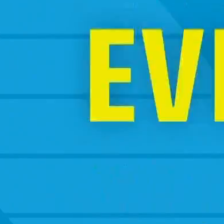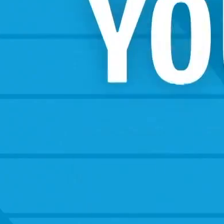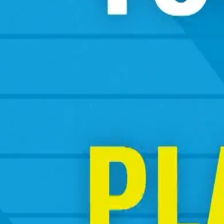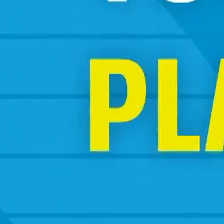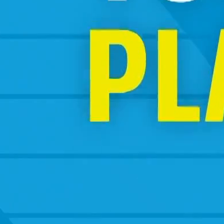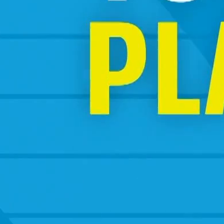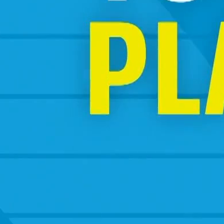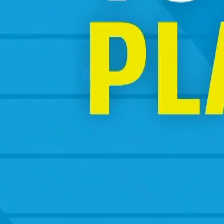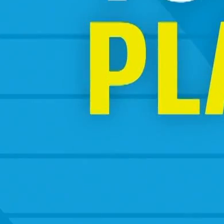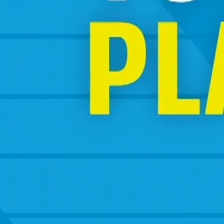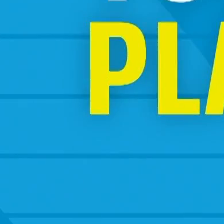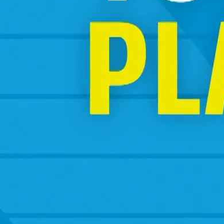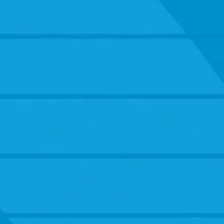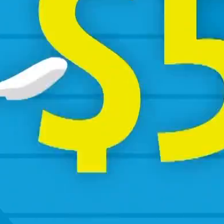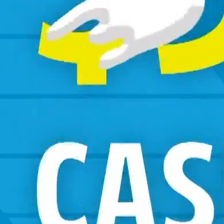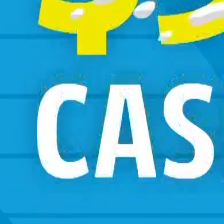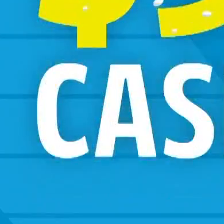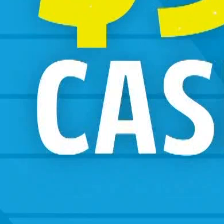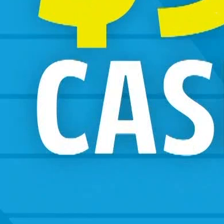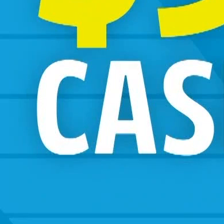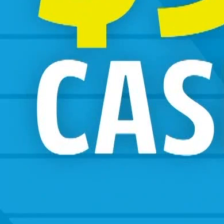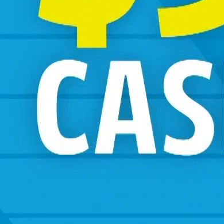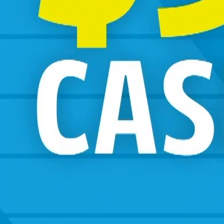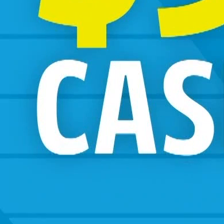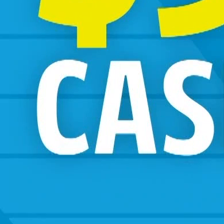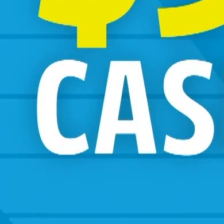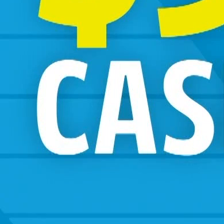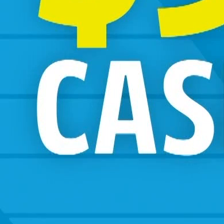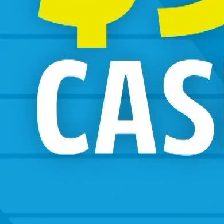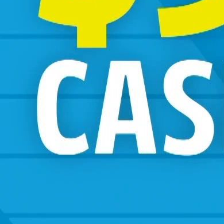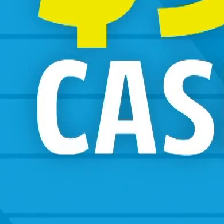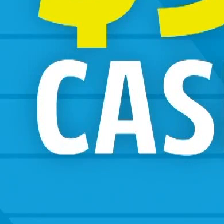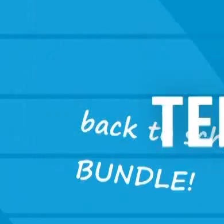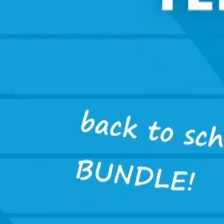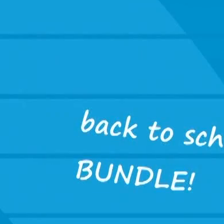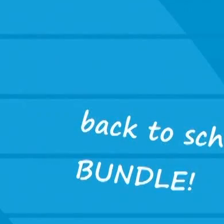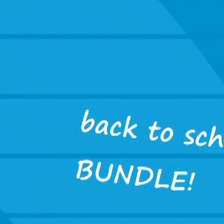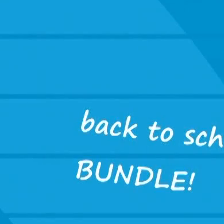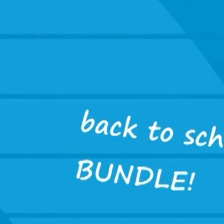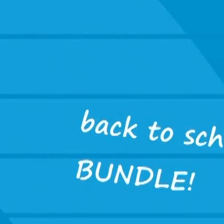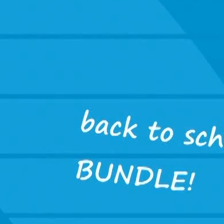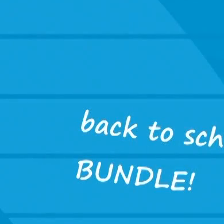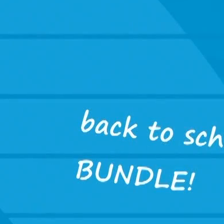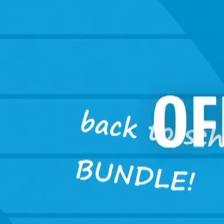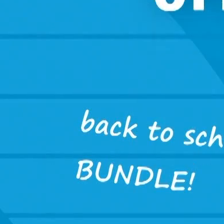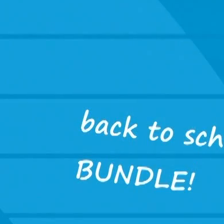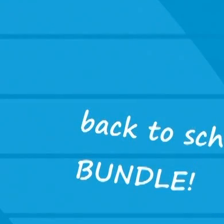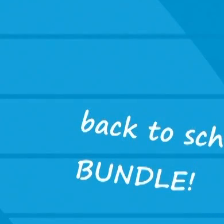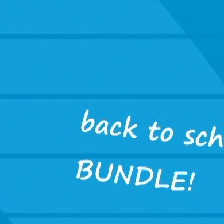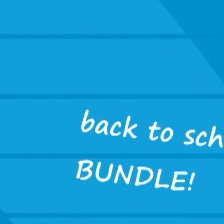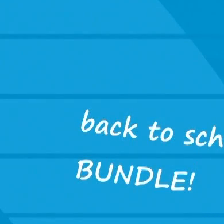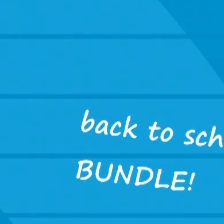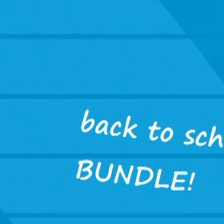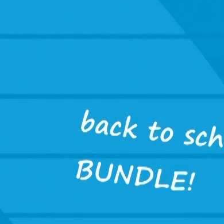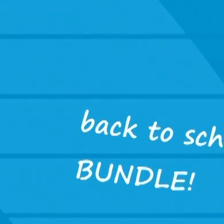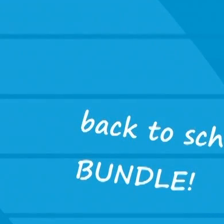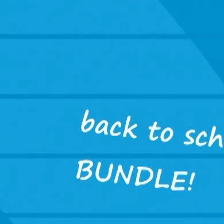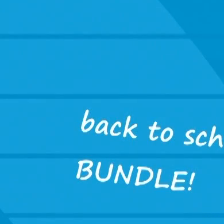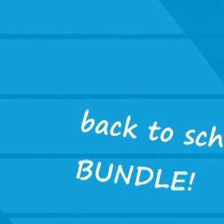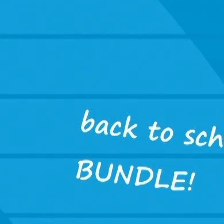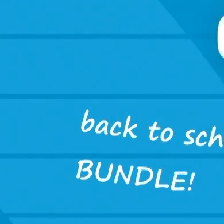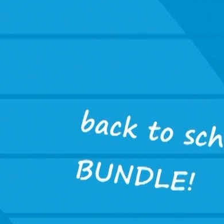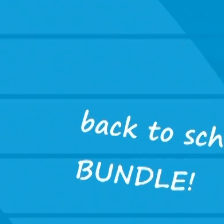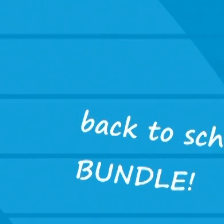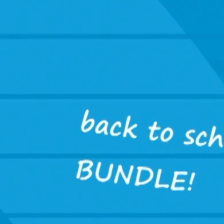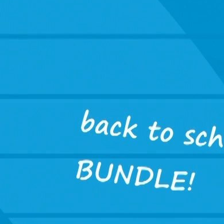upgrade to an everything you need plan. Plus, get $500 cash back. Terms and conditions apply. Offer ends September